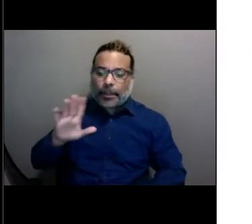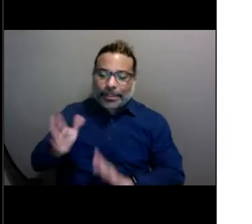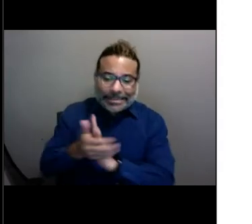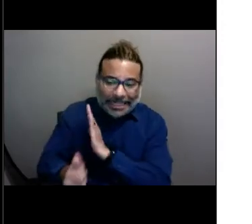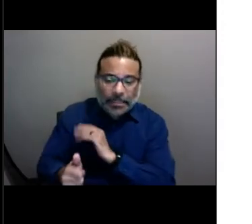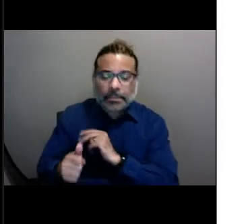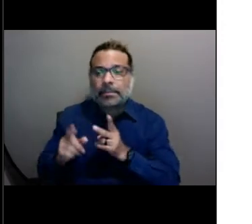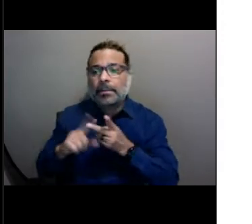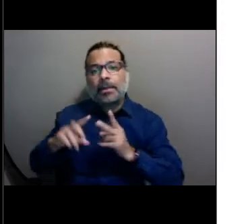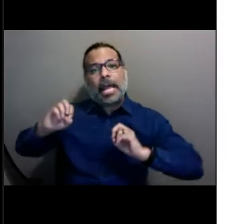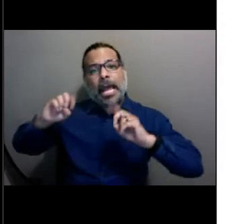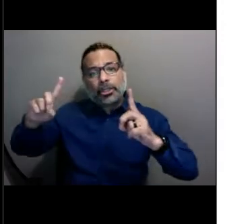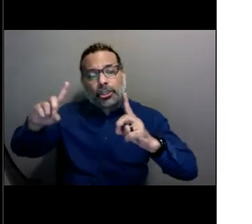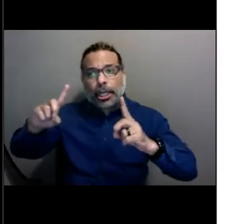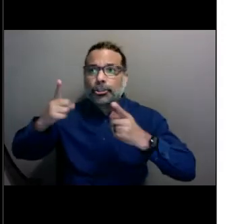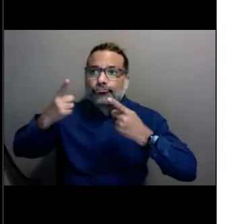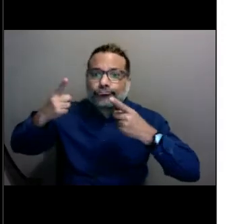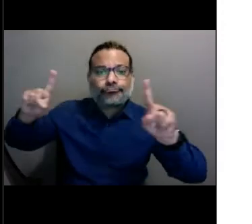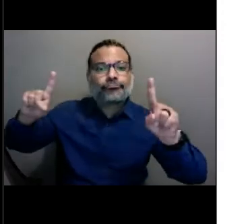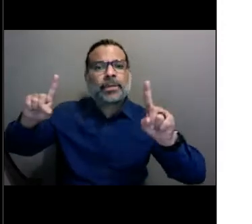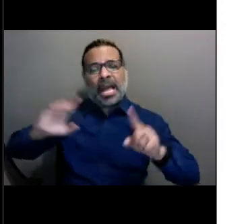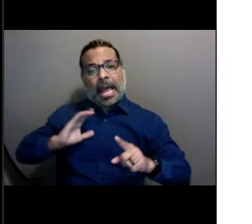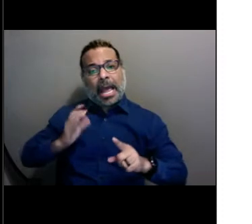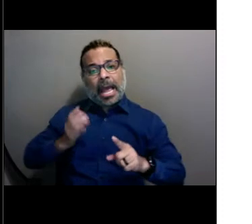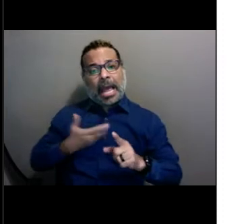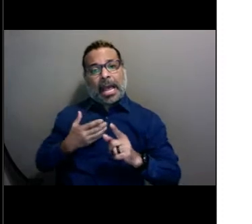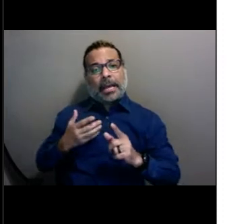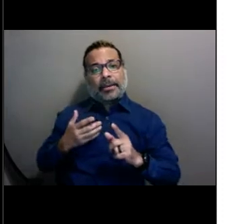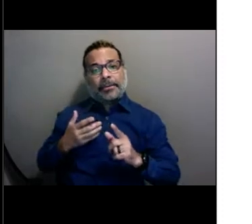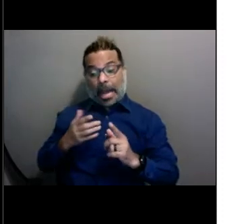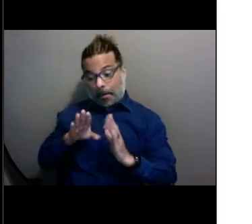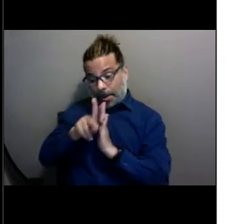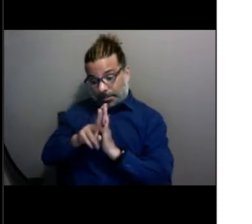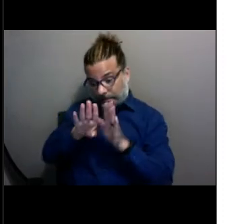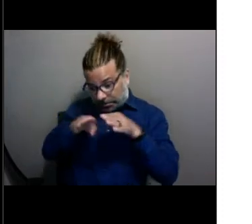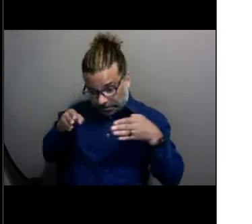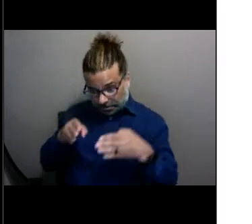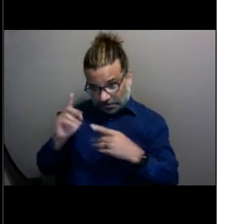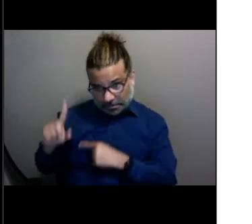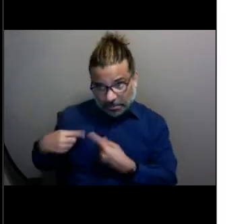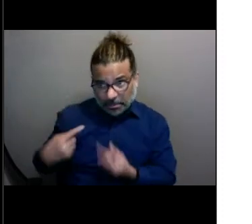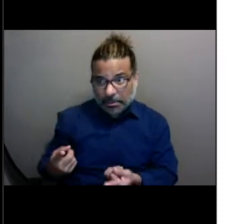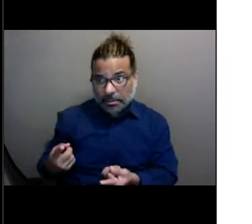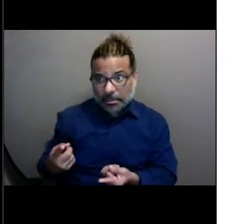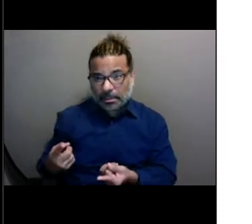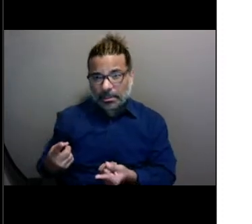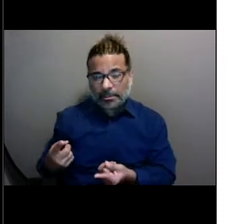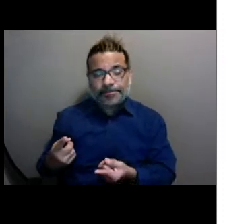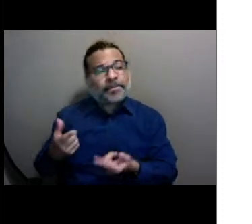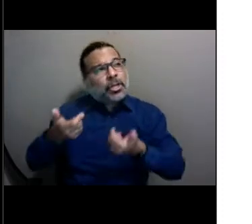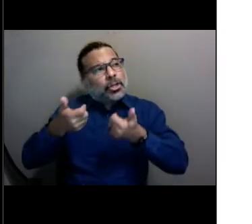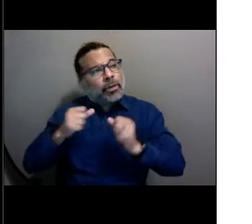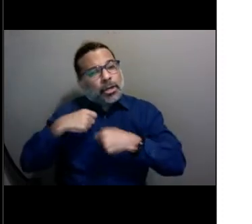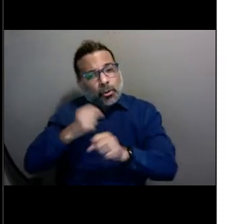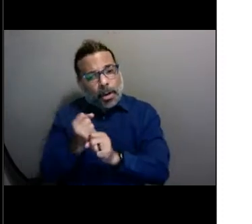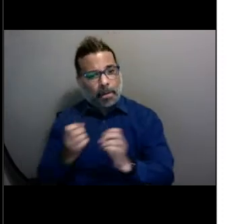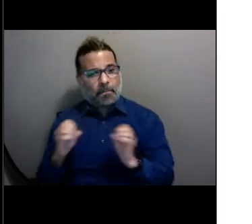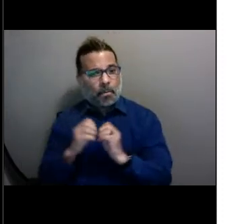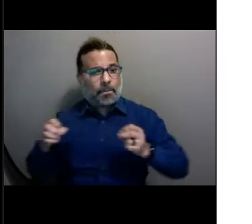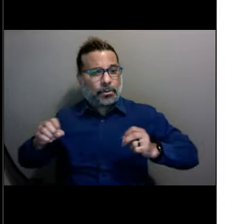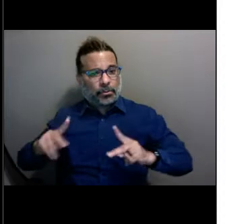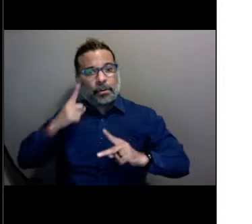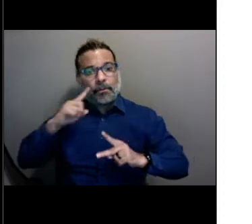their educational attainment, and our policy focus have been on trying to create more opportunities